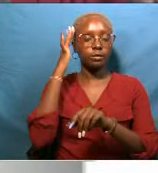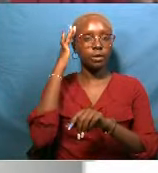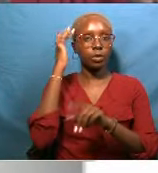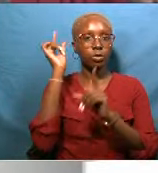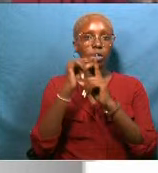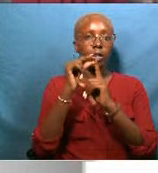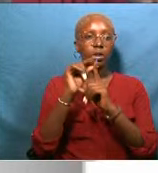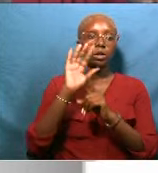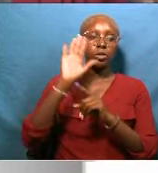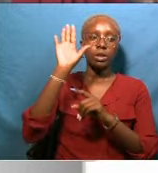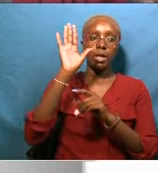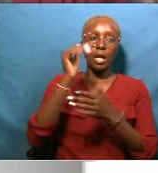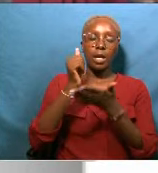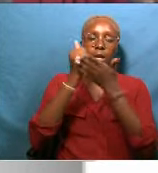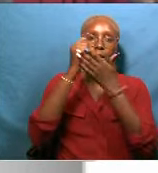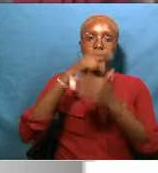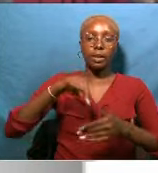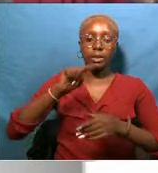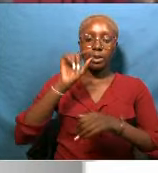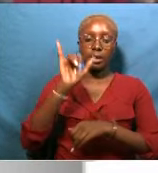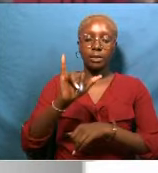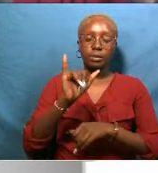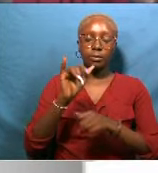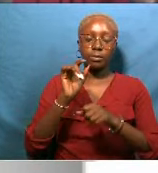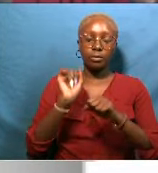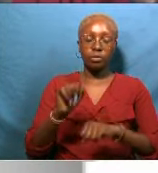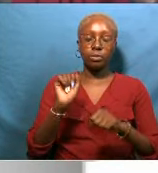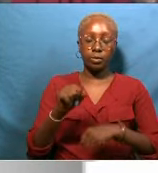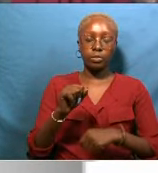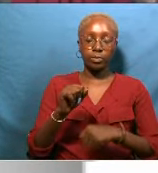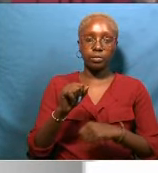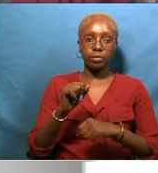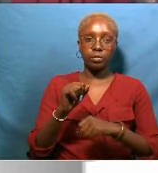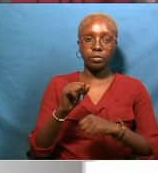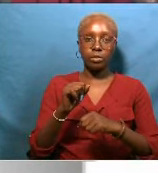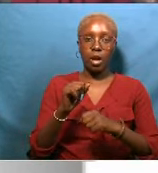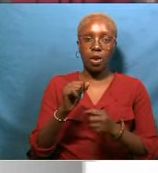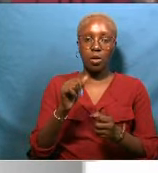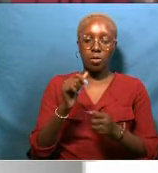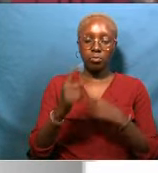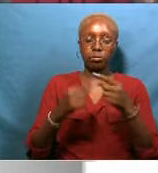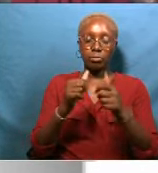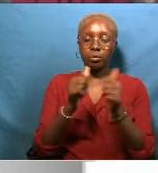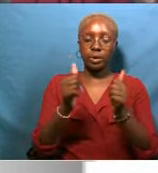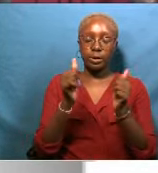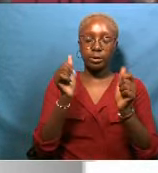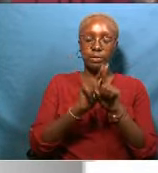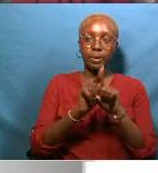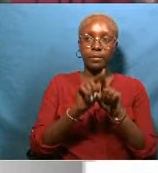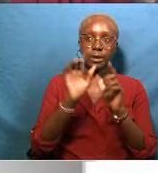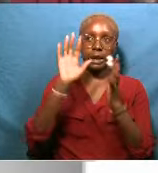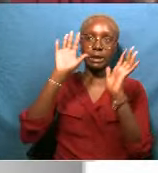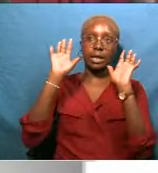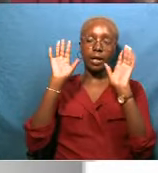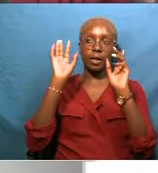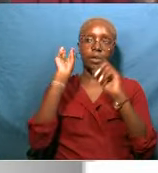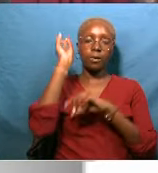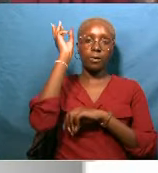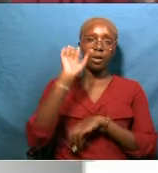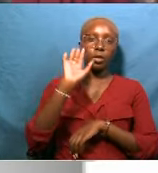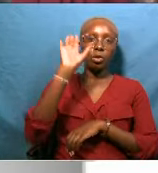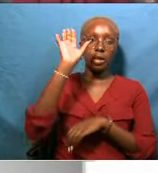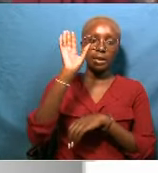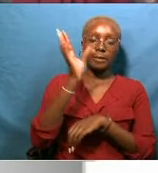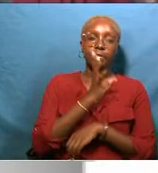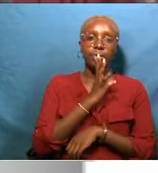O God, that we may decrease and surrender totally to your will. Speak to us your